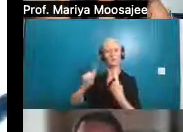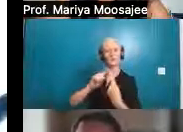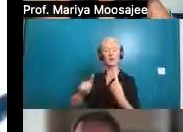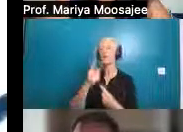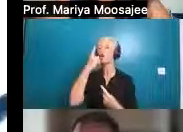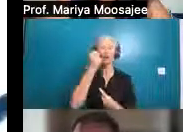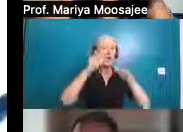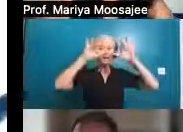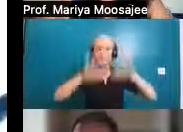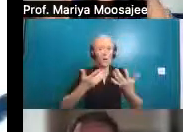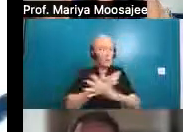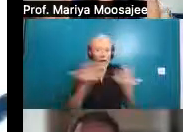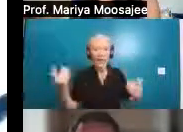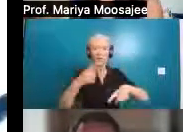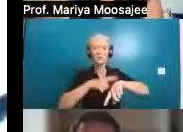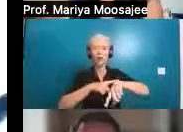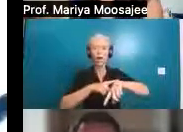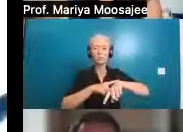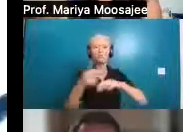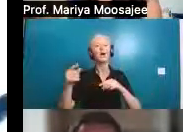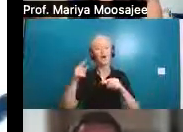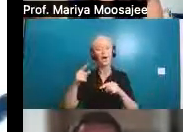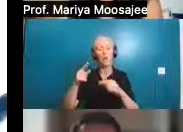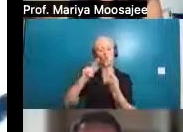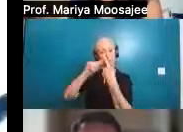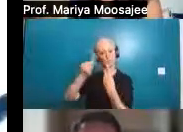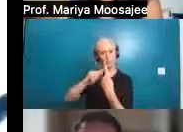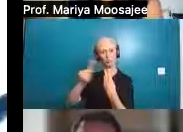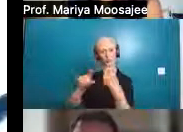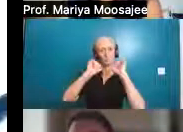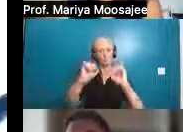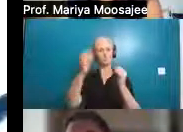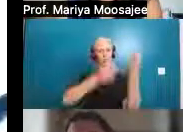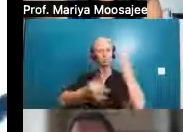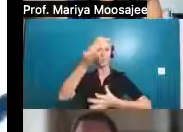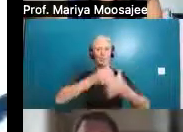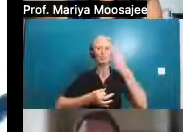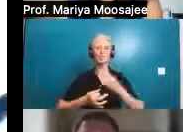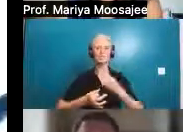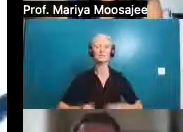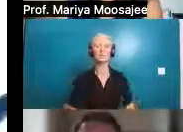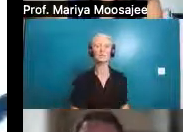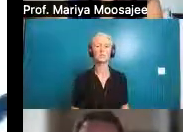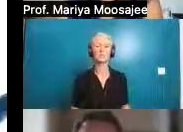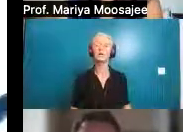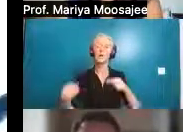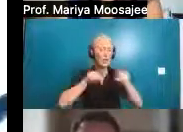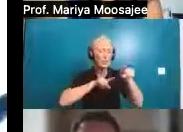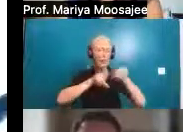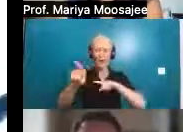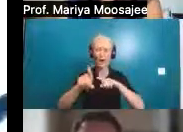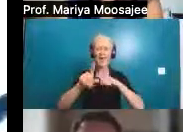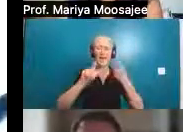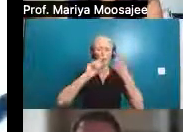presentation, and as I say, we will ask them for you. Whilst we'll endeavour to answer as many questions as we